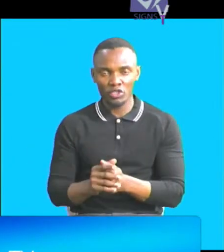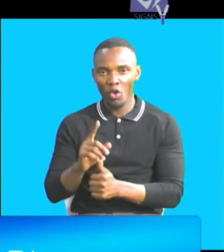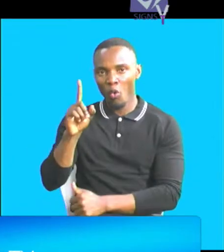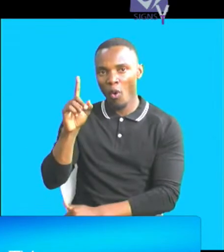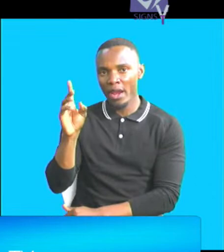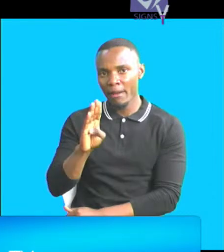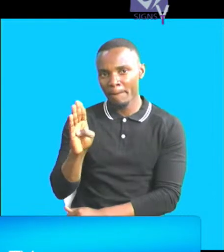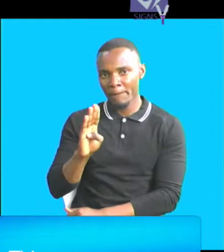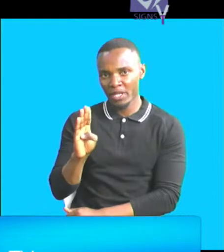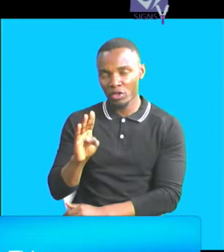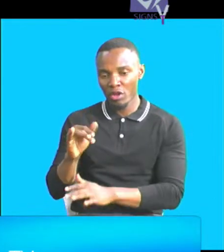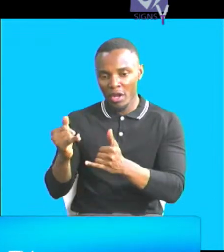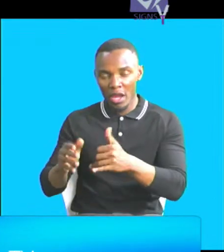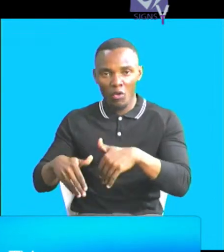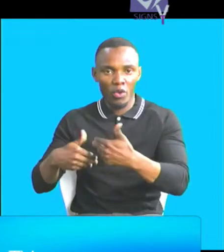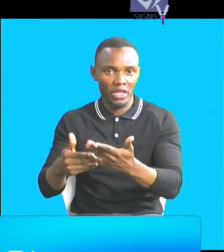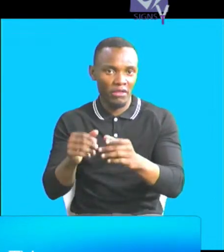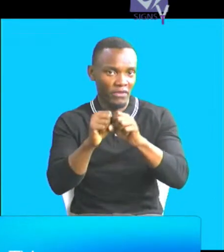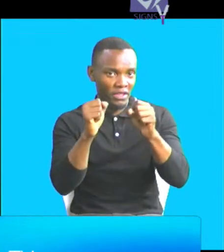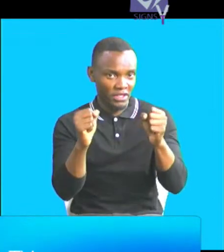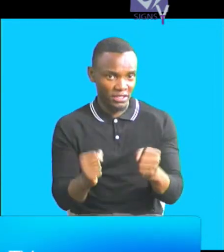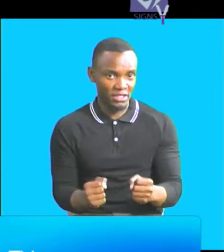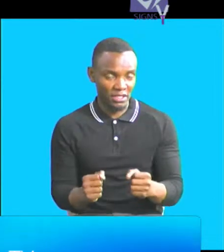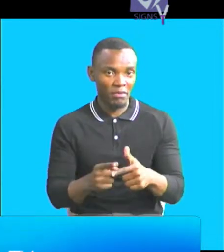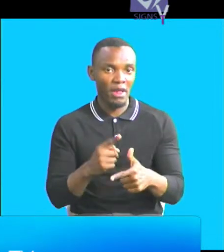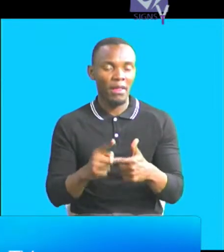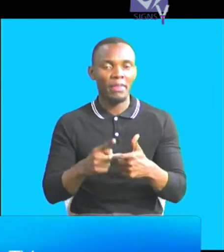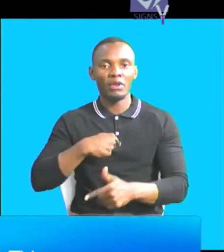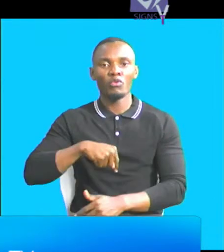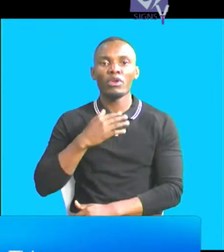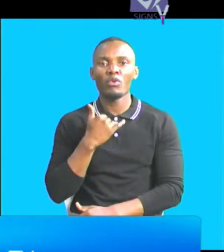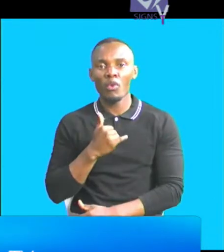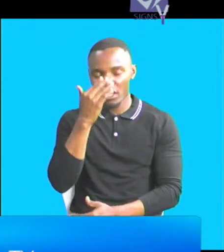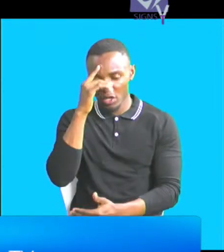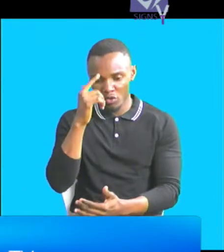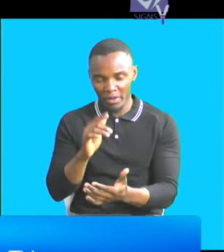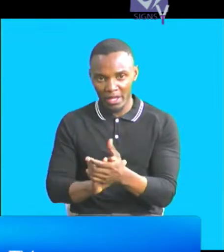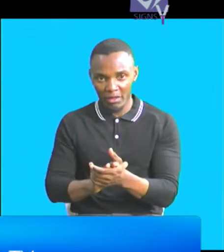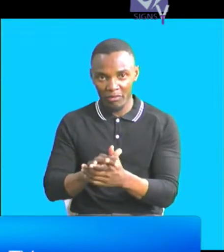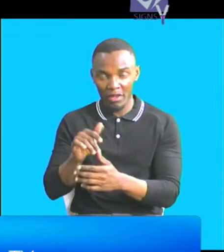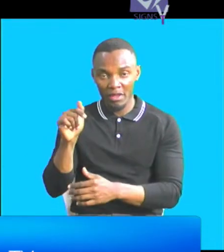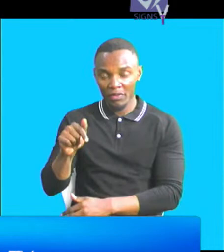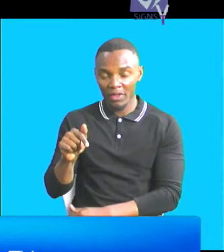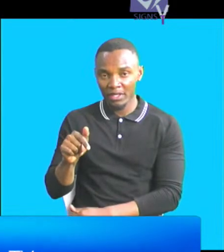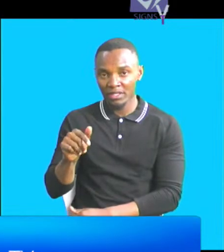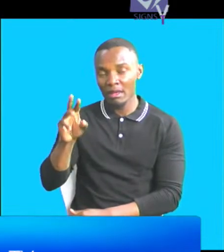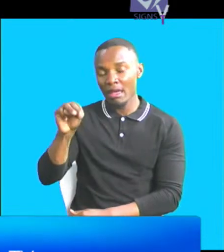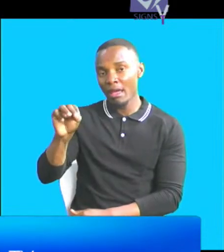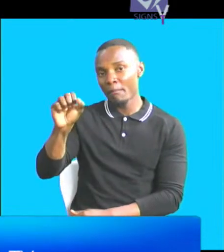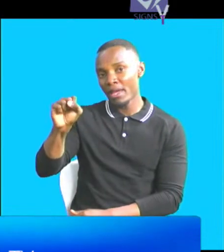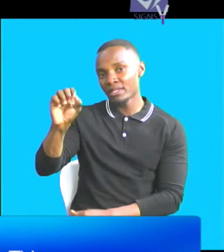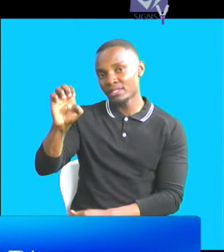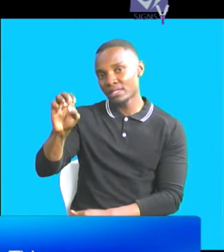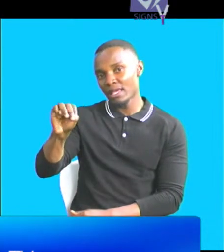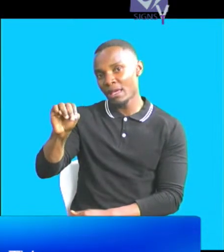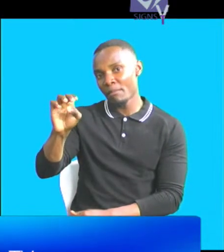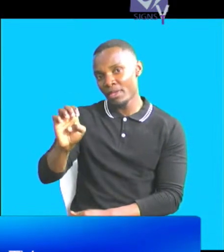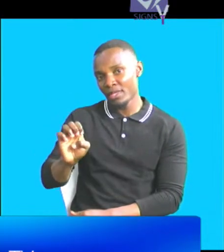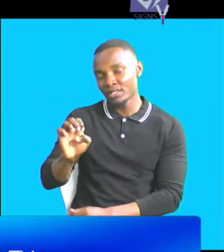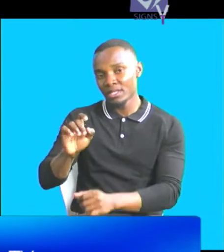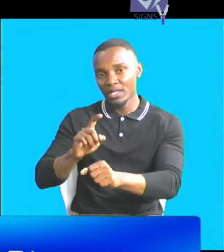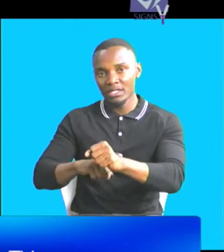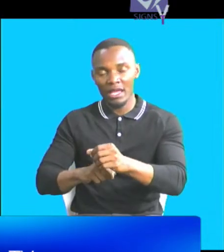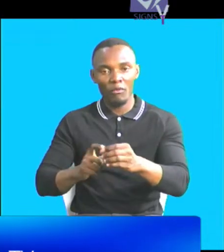now going to be released into the system, and we want to believe these MSMEs, when they